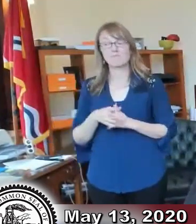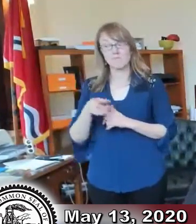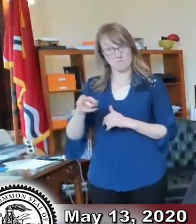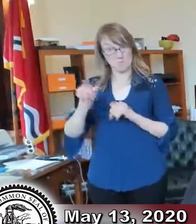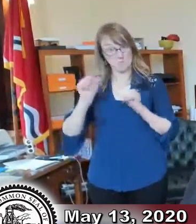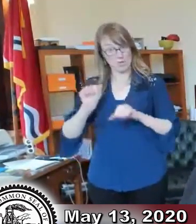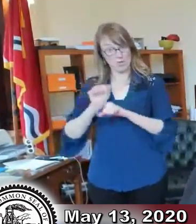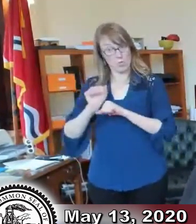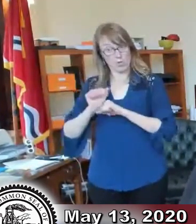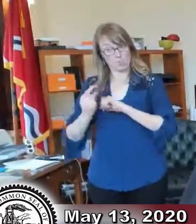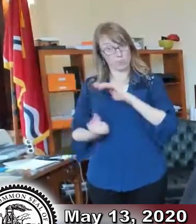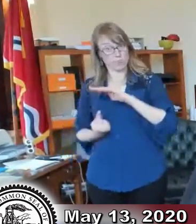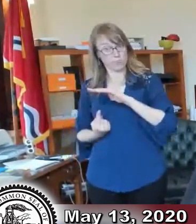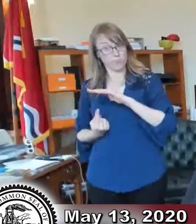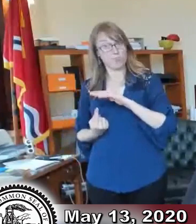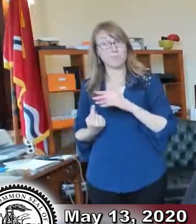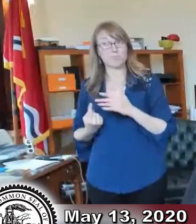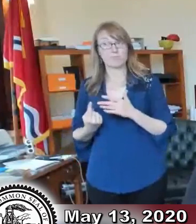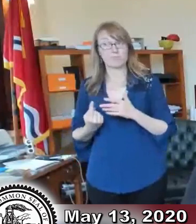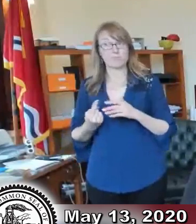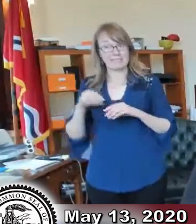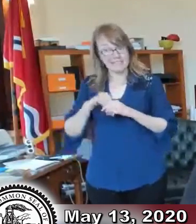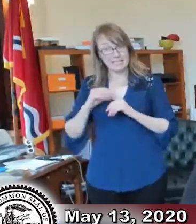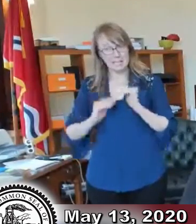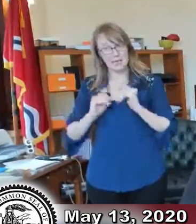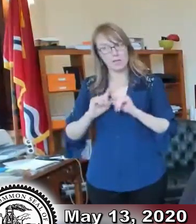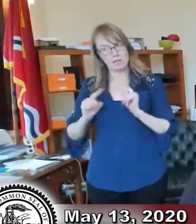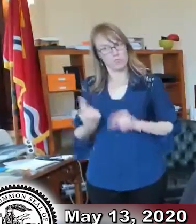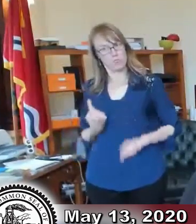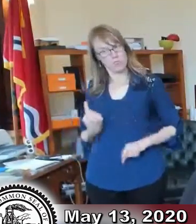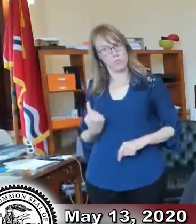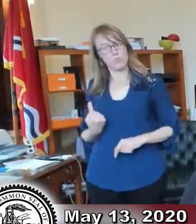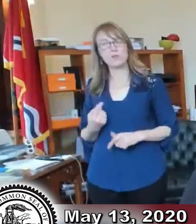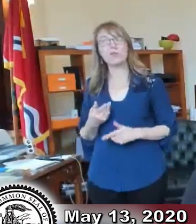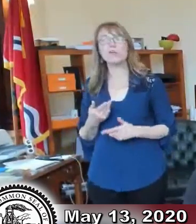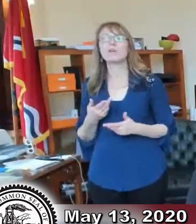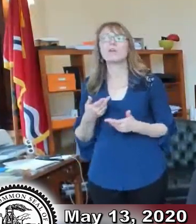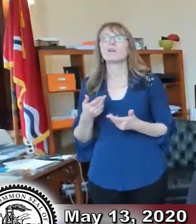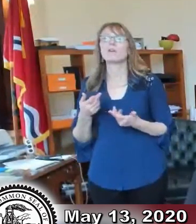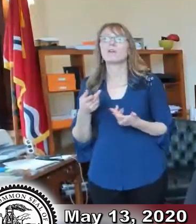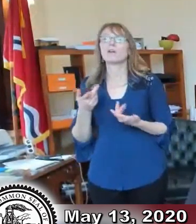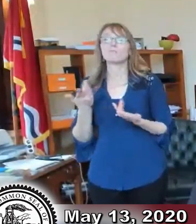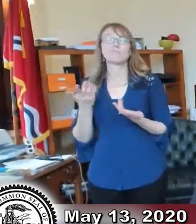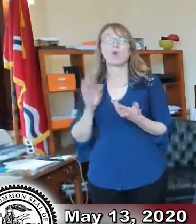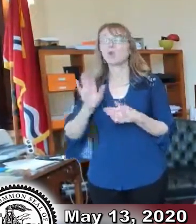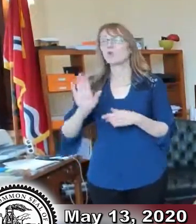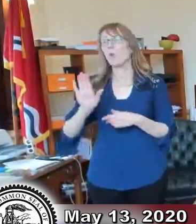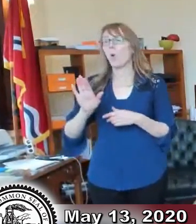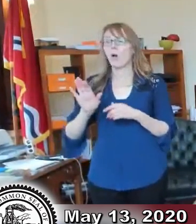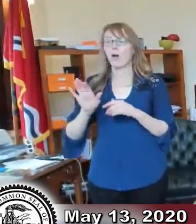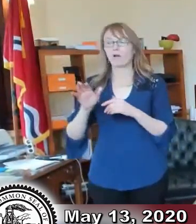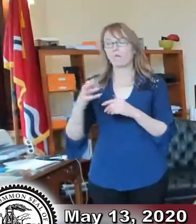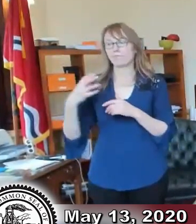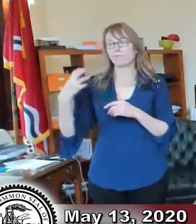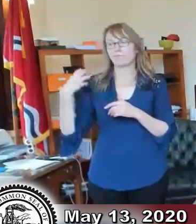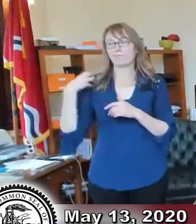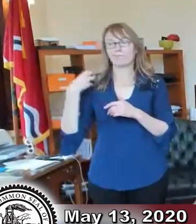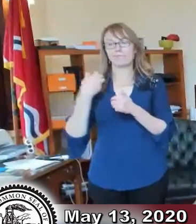with the public. So I think it really depends. You're appointing authority, and I don't know what department that you work in,